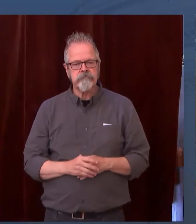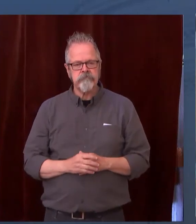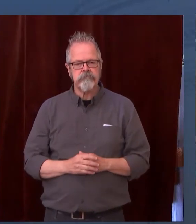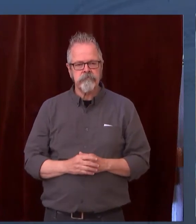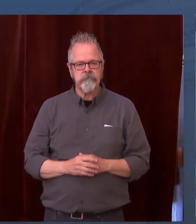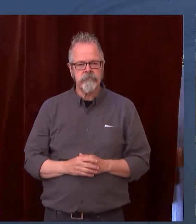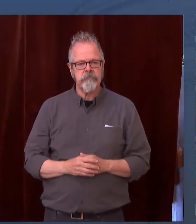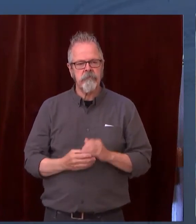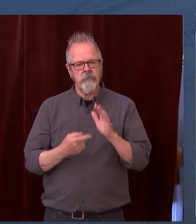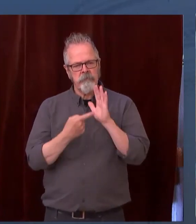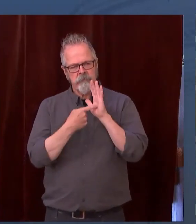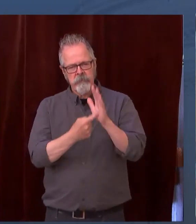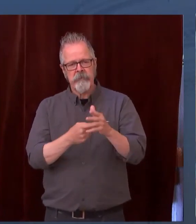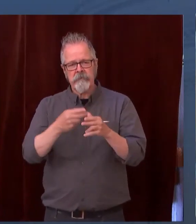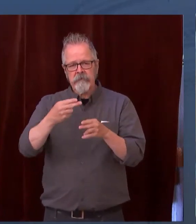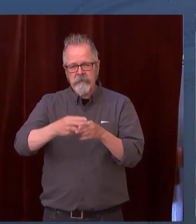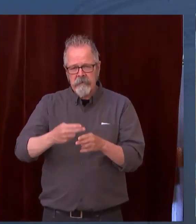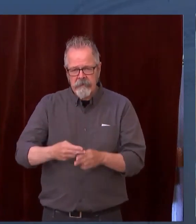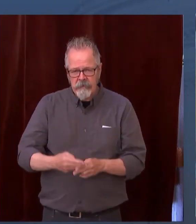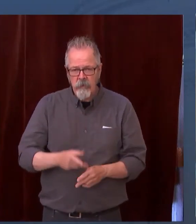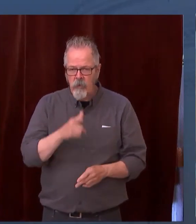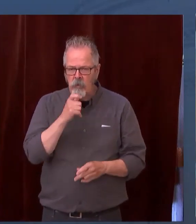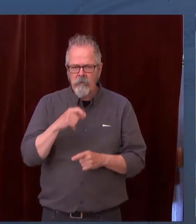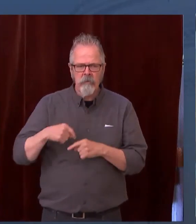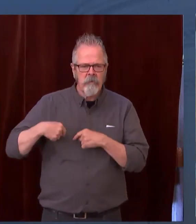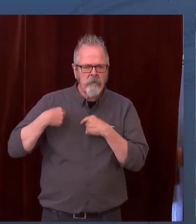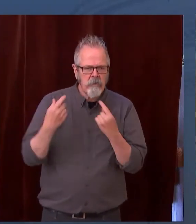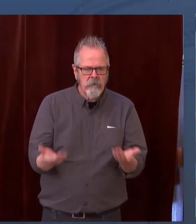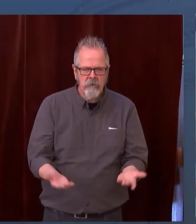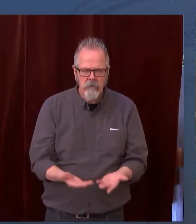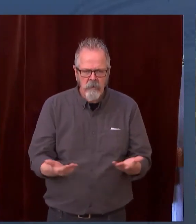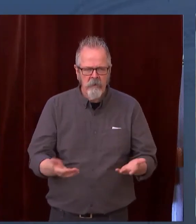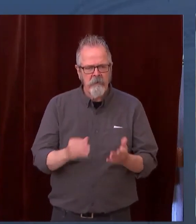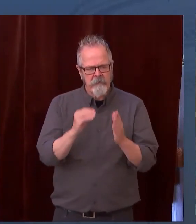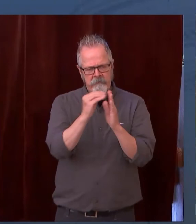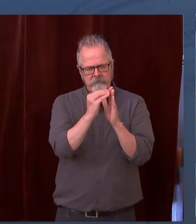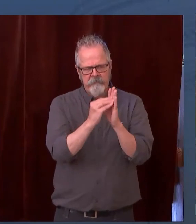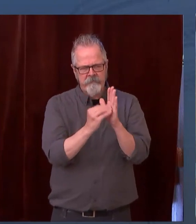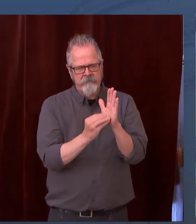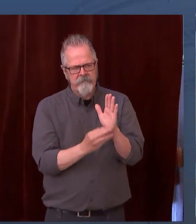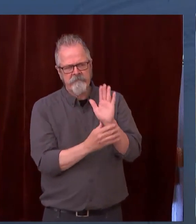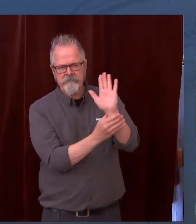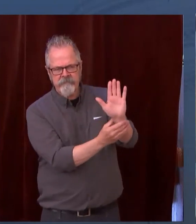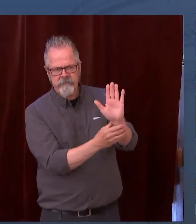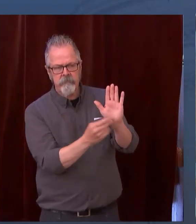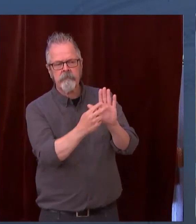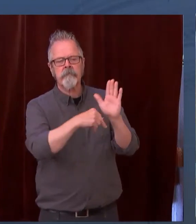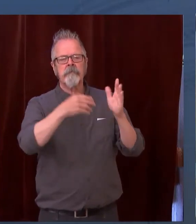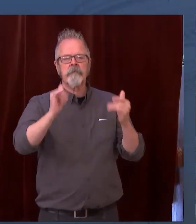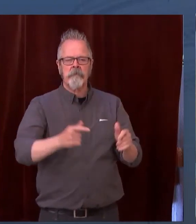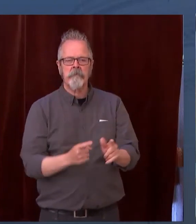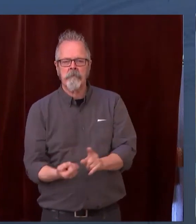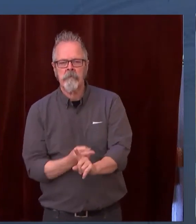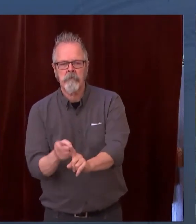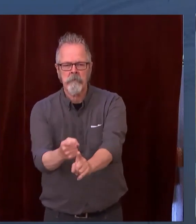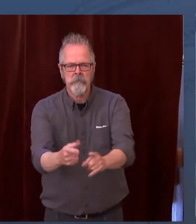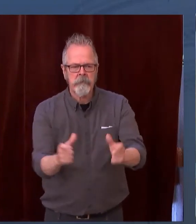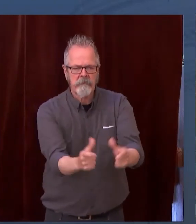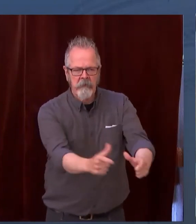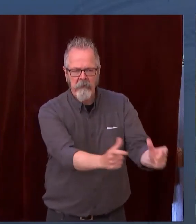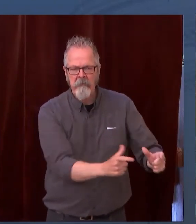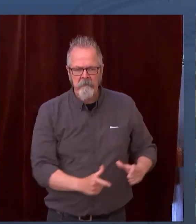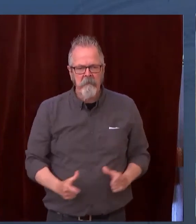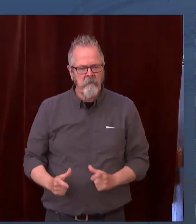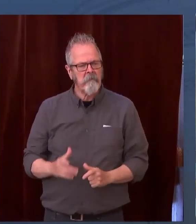be really clear about the need to comply with public health agencies, whether that's the local agency or the